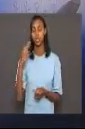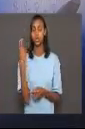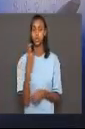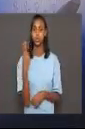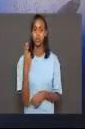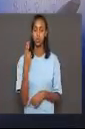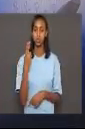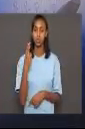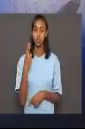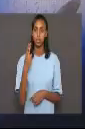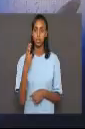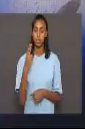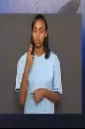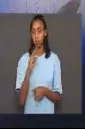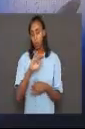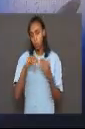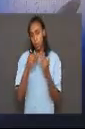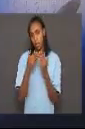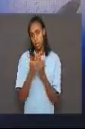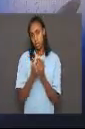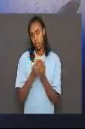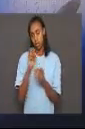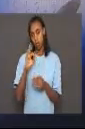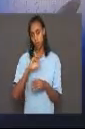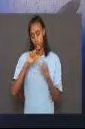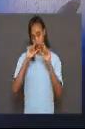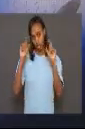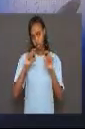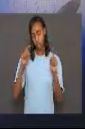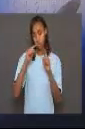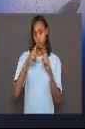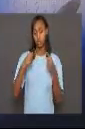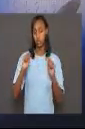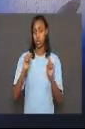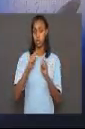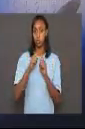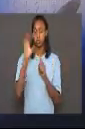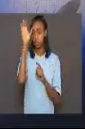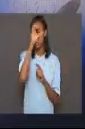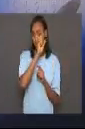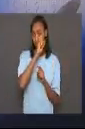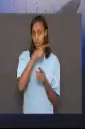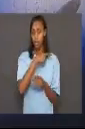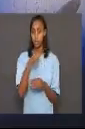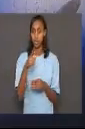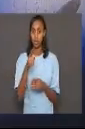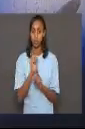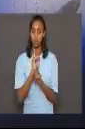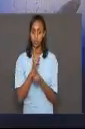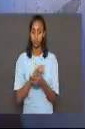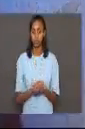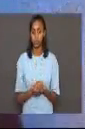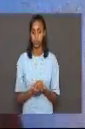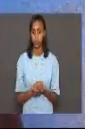and use our comprehension of the texts to try to predict their ends.